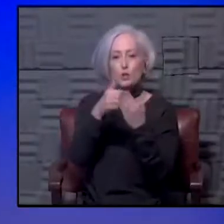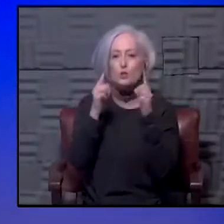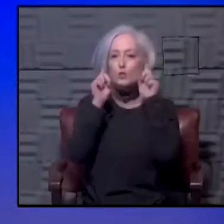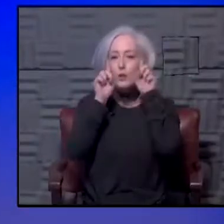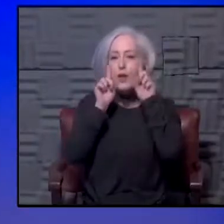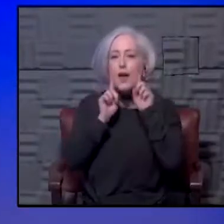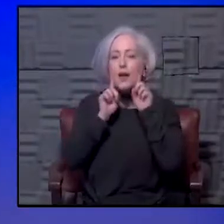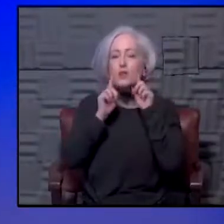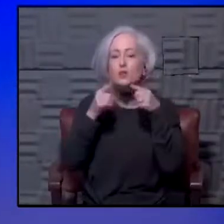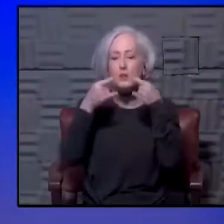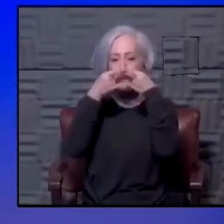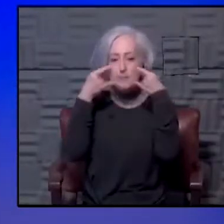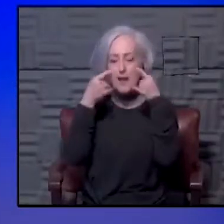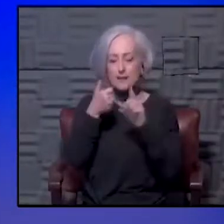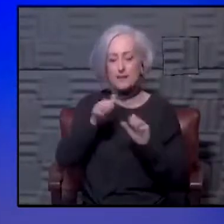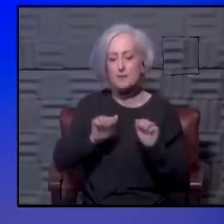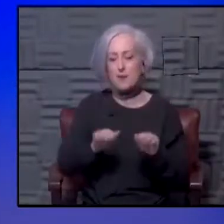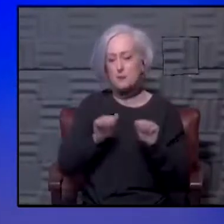As you can see there.